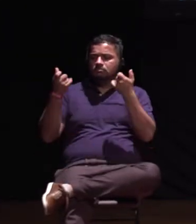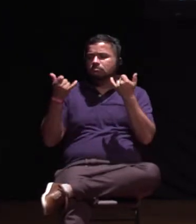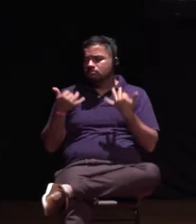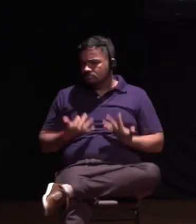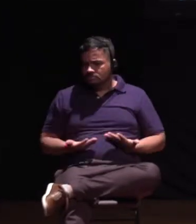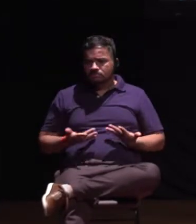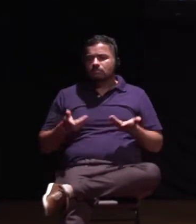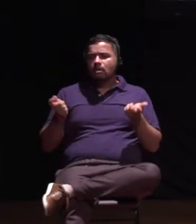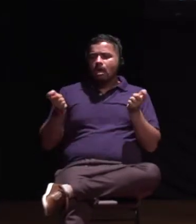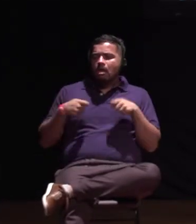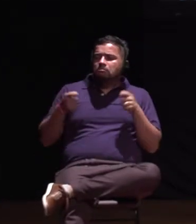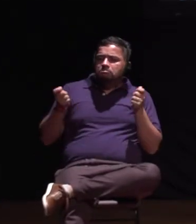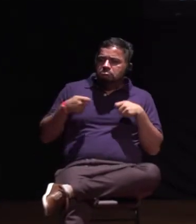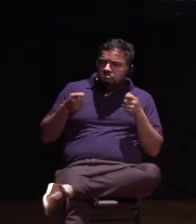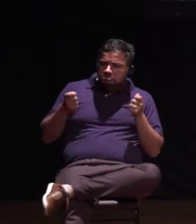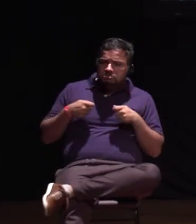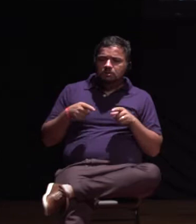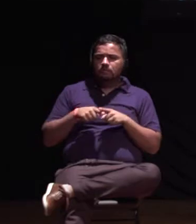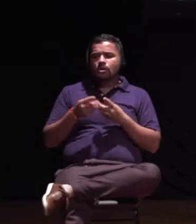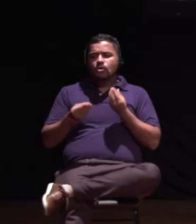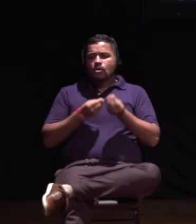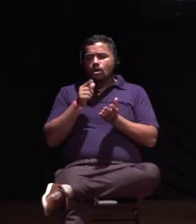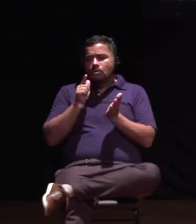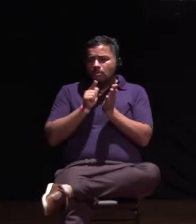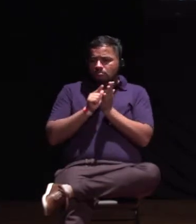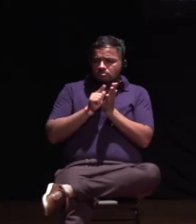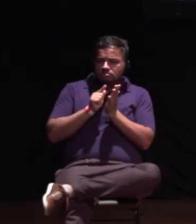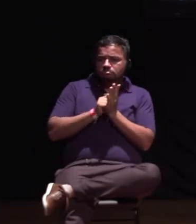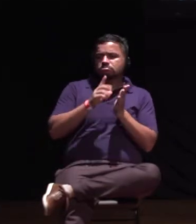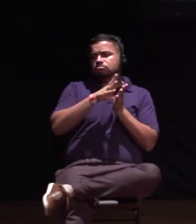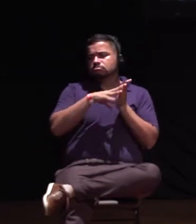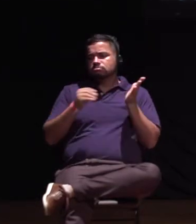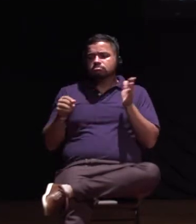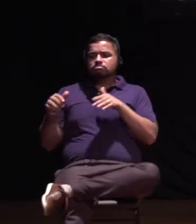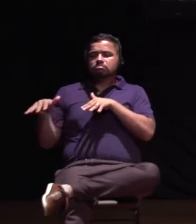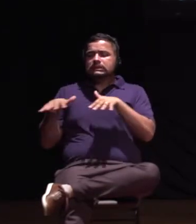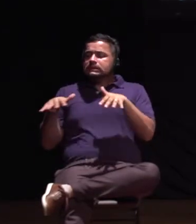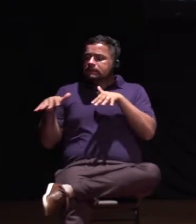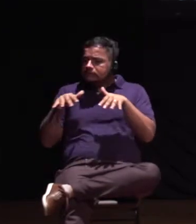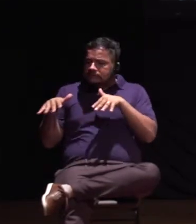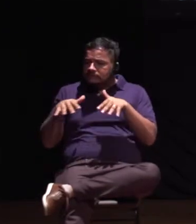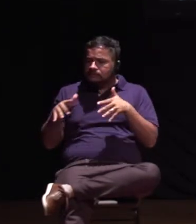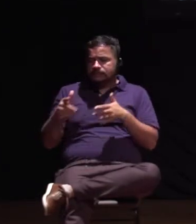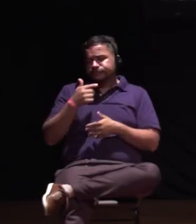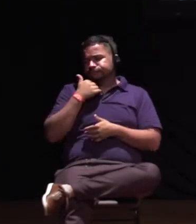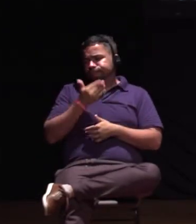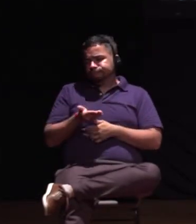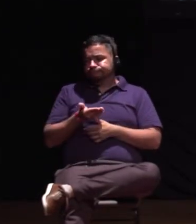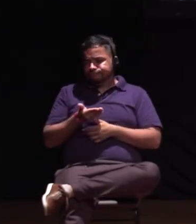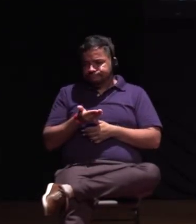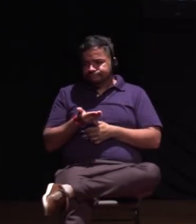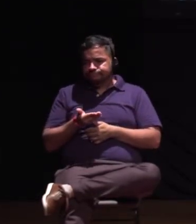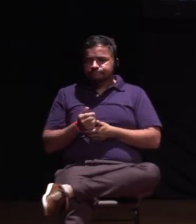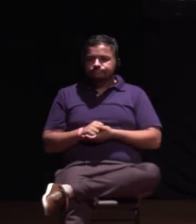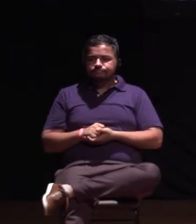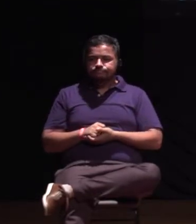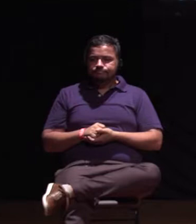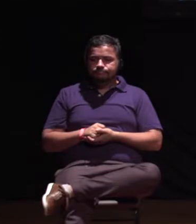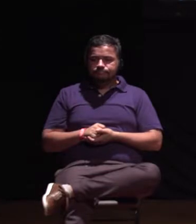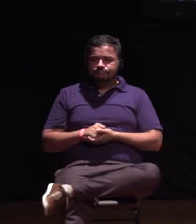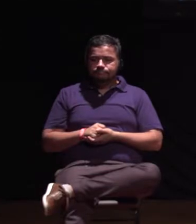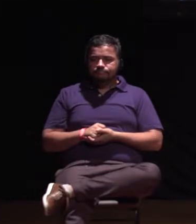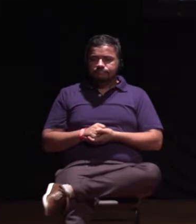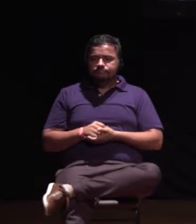she has prescribed. They're entirely fragmentary, elusive, kind of